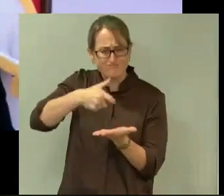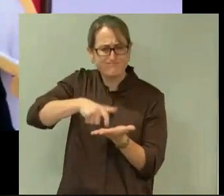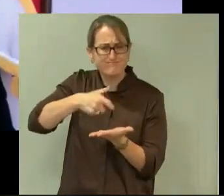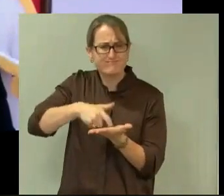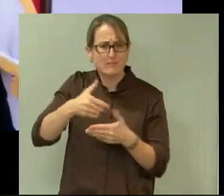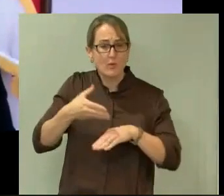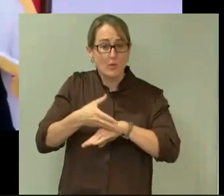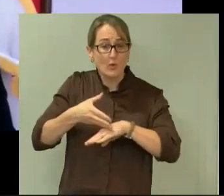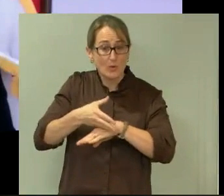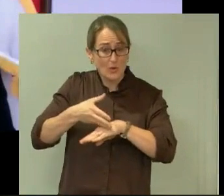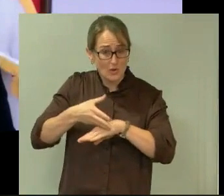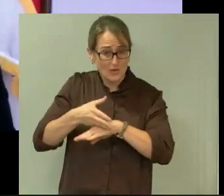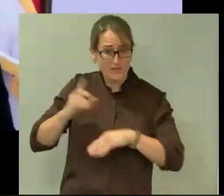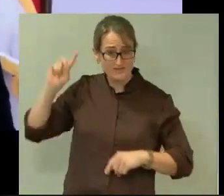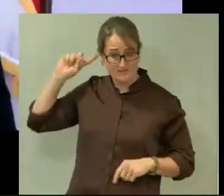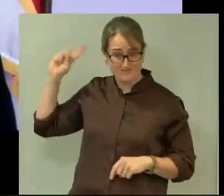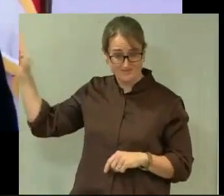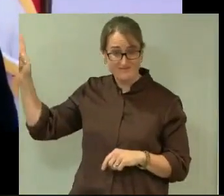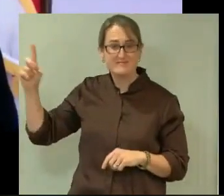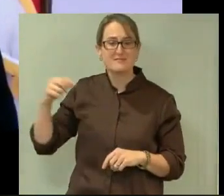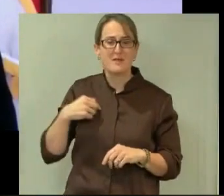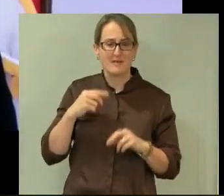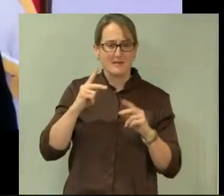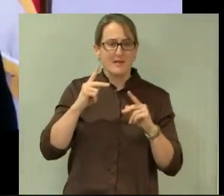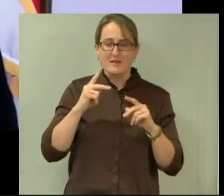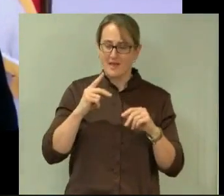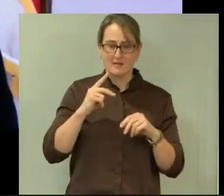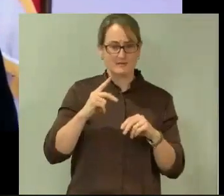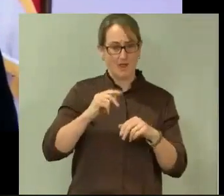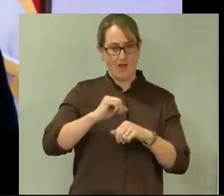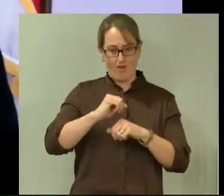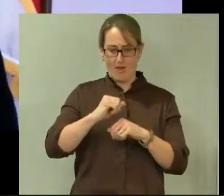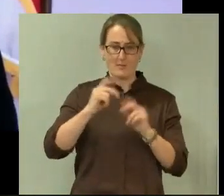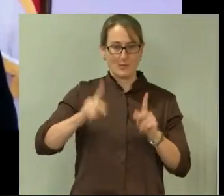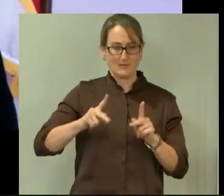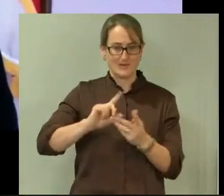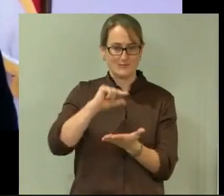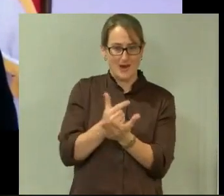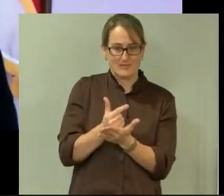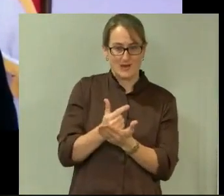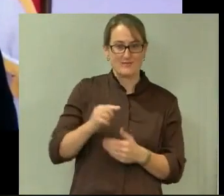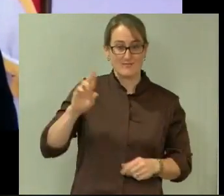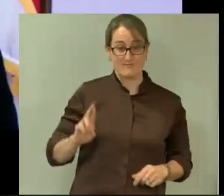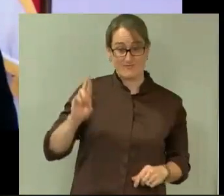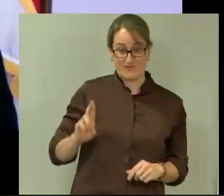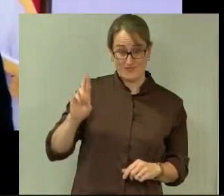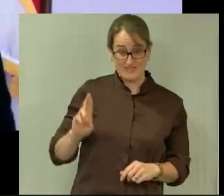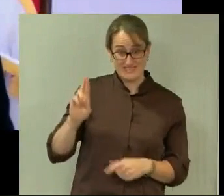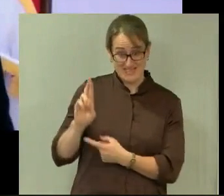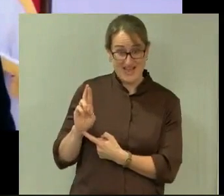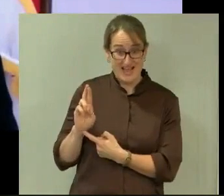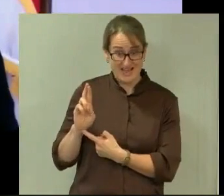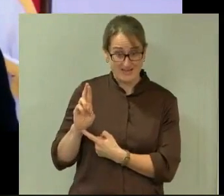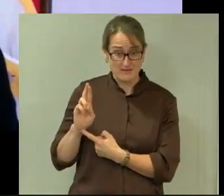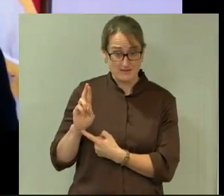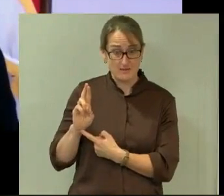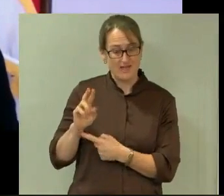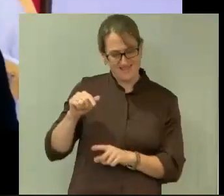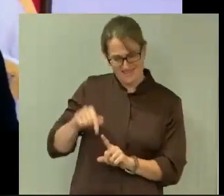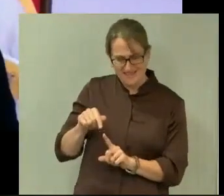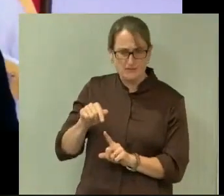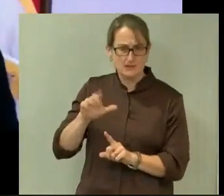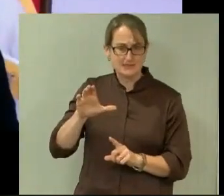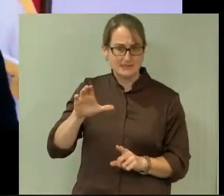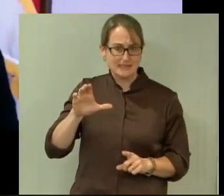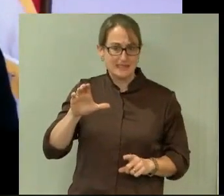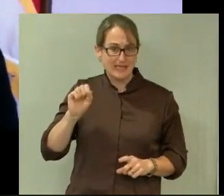by an alum of our school for serving deaf students. And so we want you to know that we have